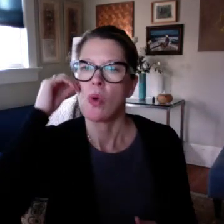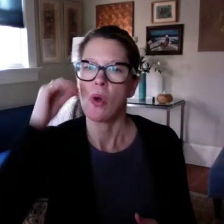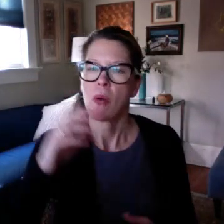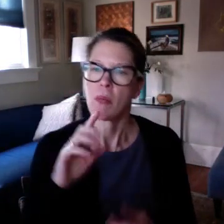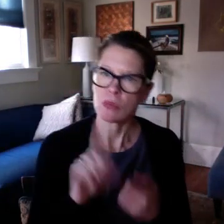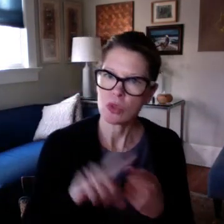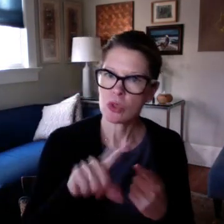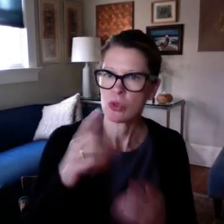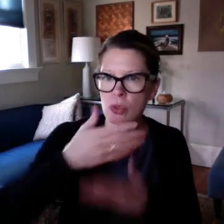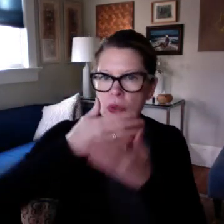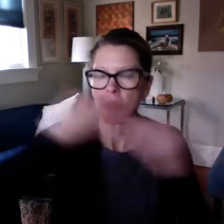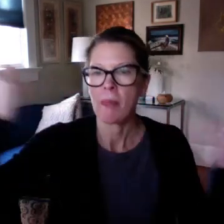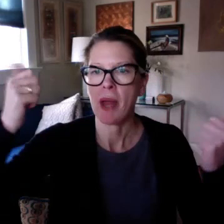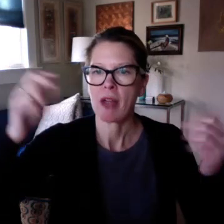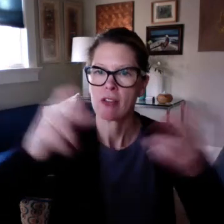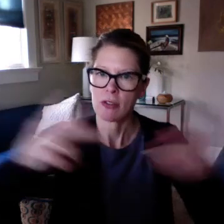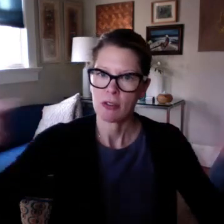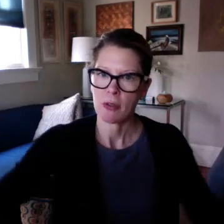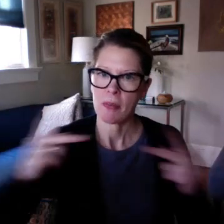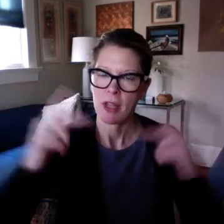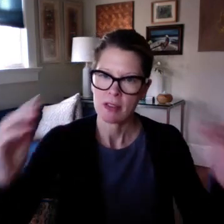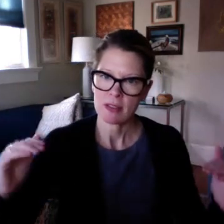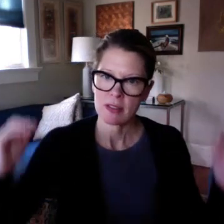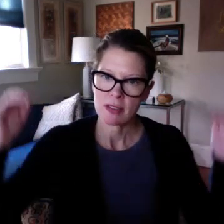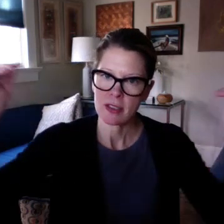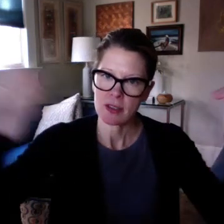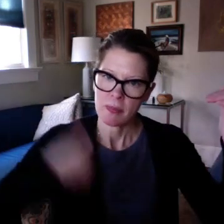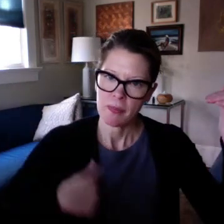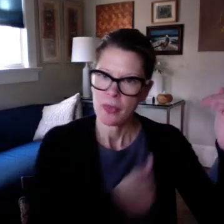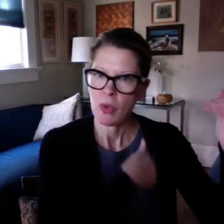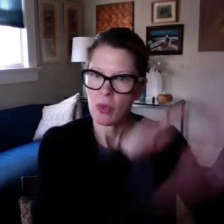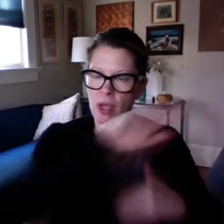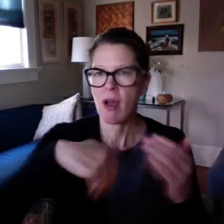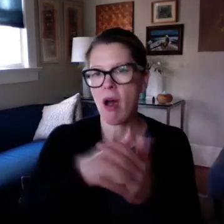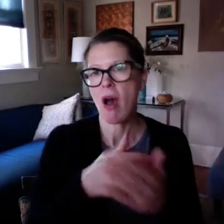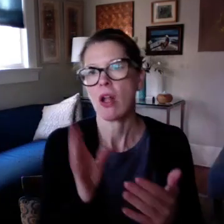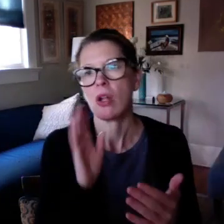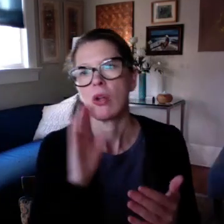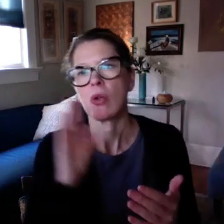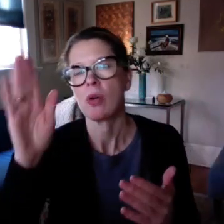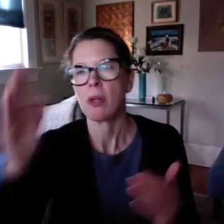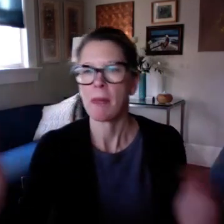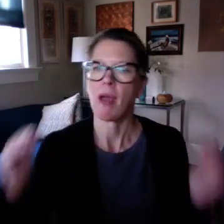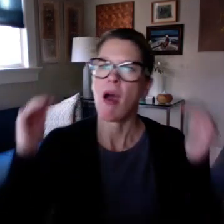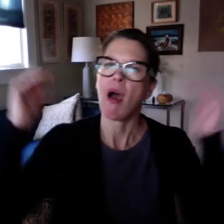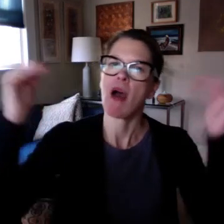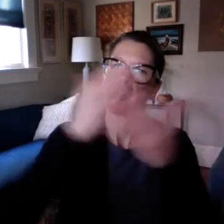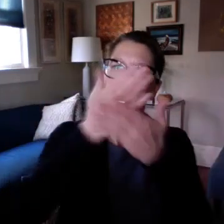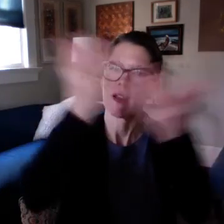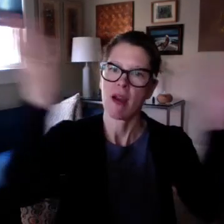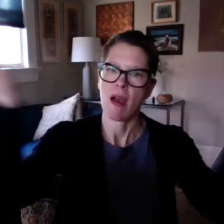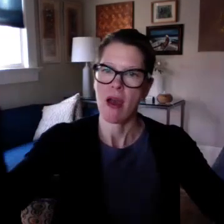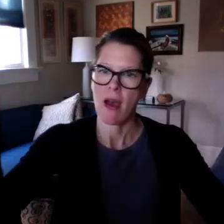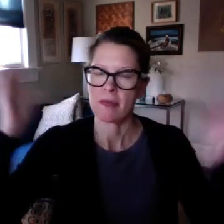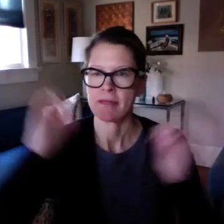fairer worlds on high, to fairer worlds on high. We're